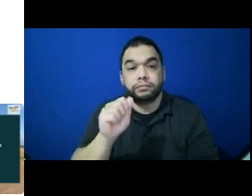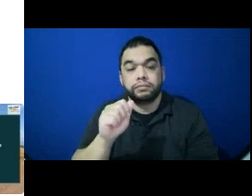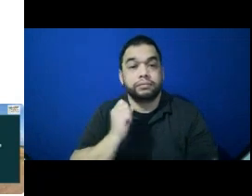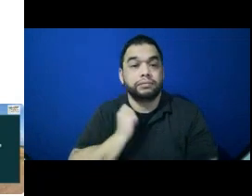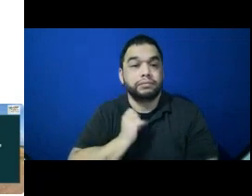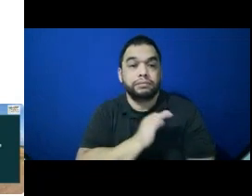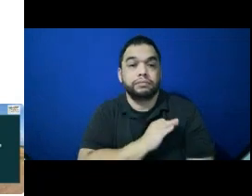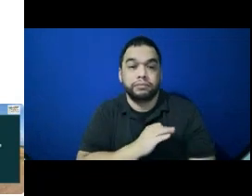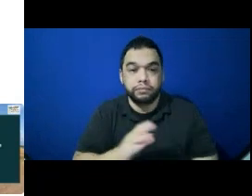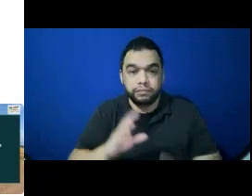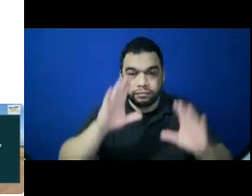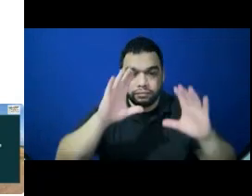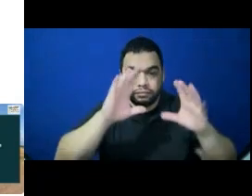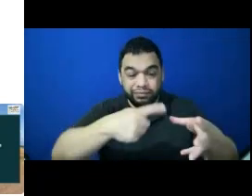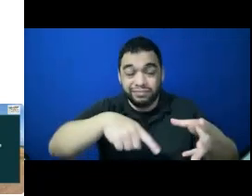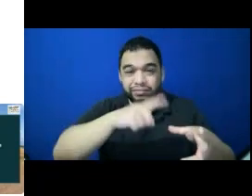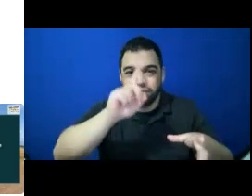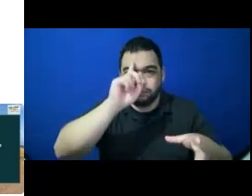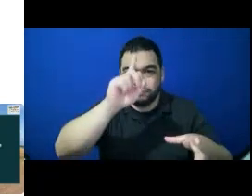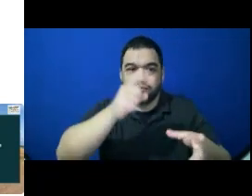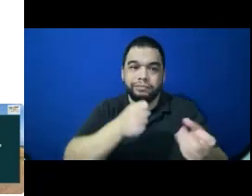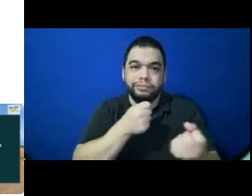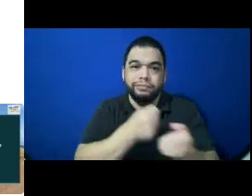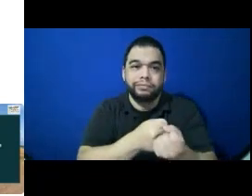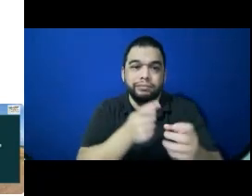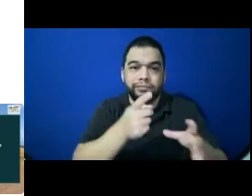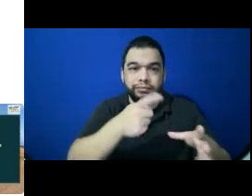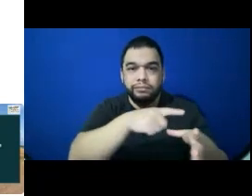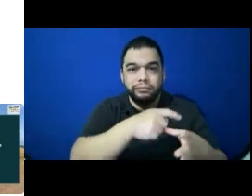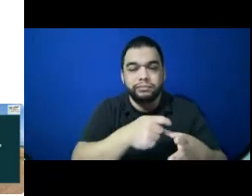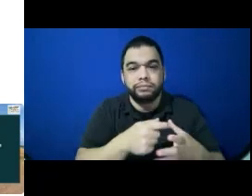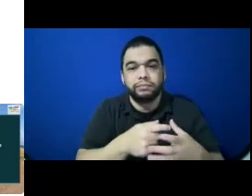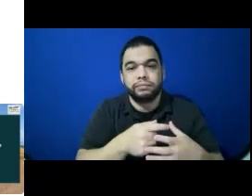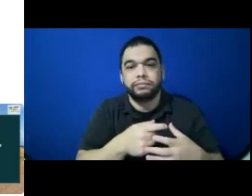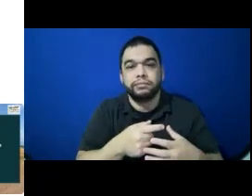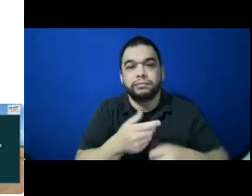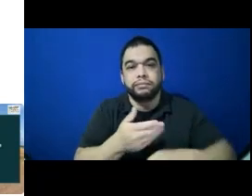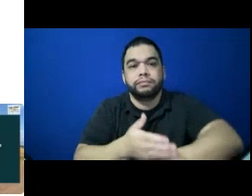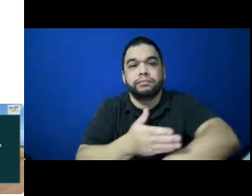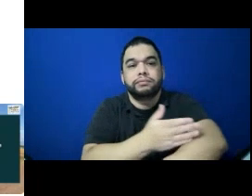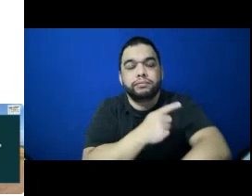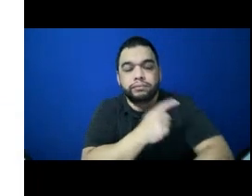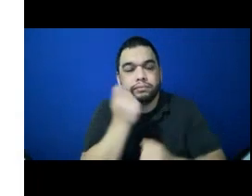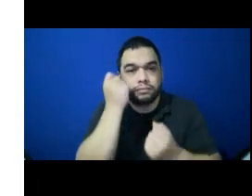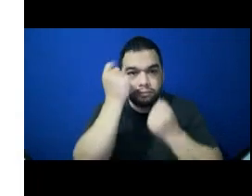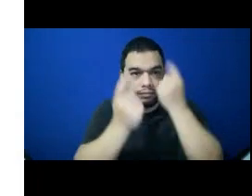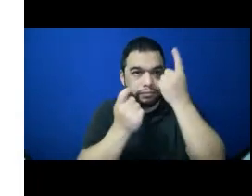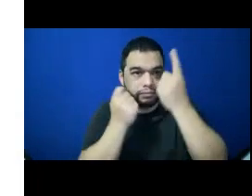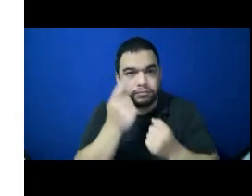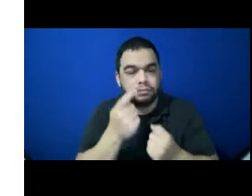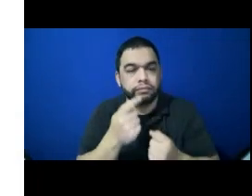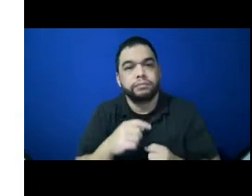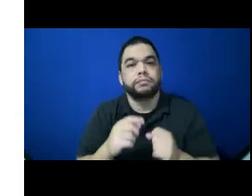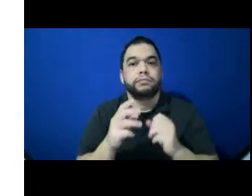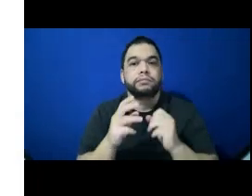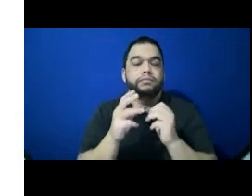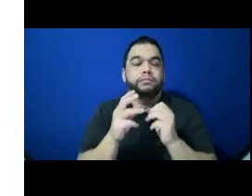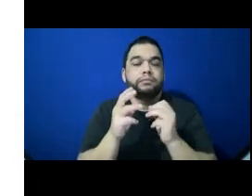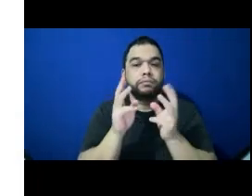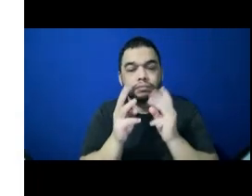leaders thought we could help with raising that climate literacy. But we also see some great value in the partners that work